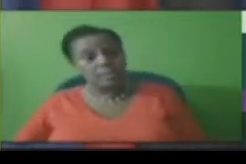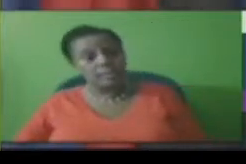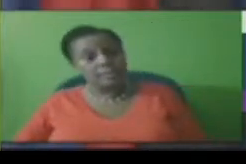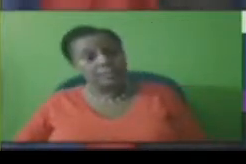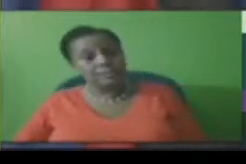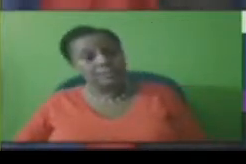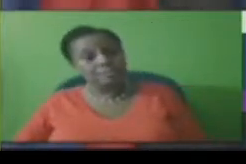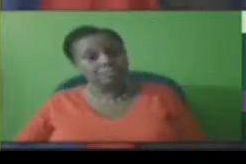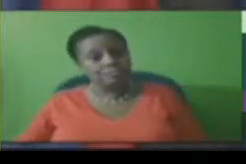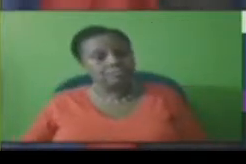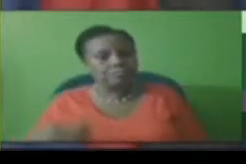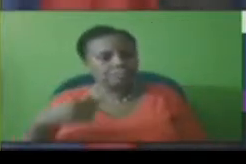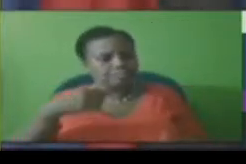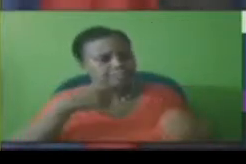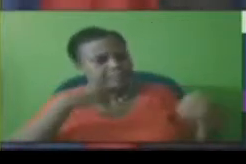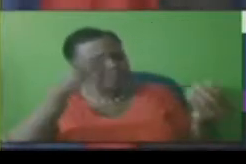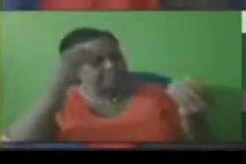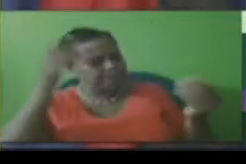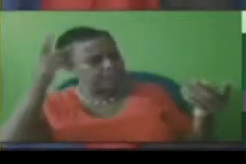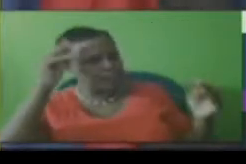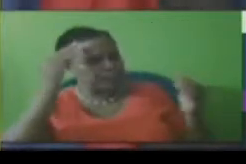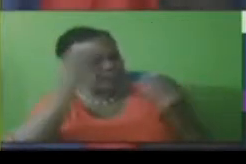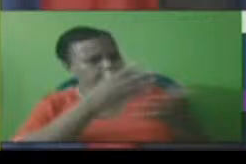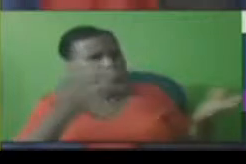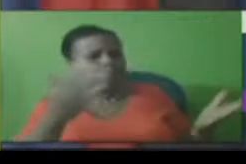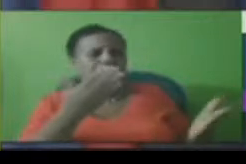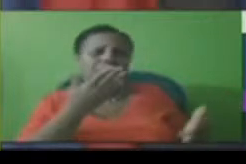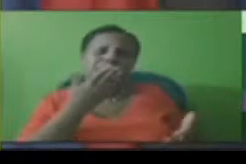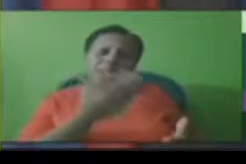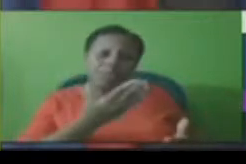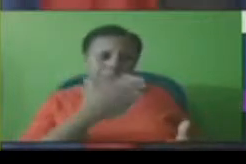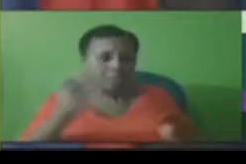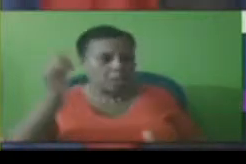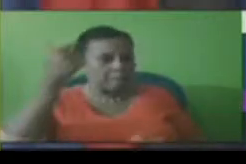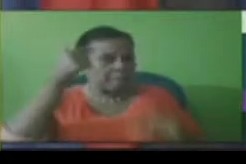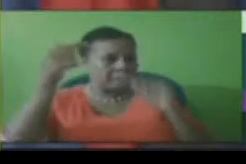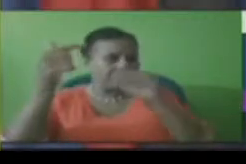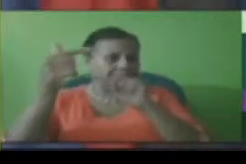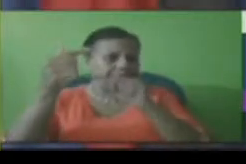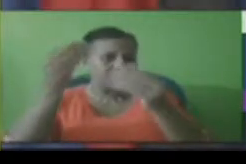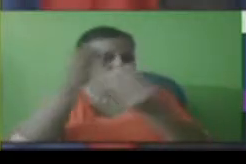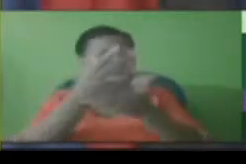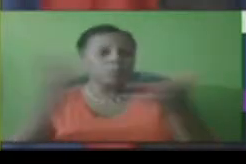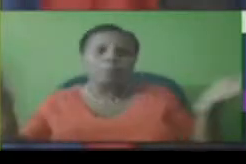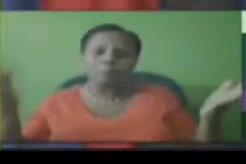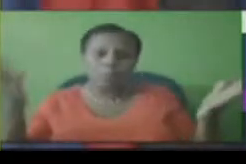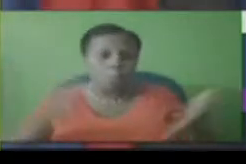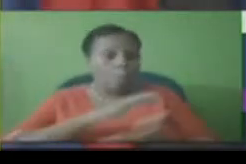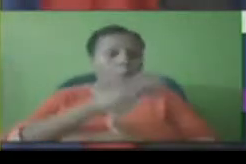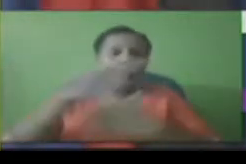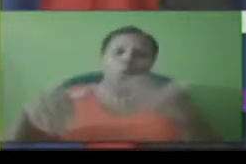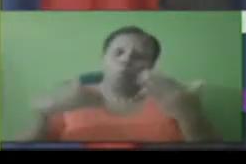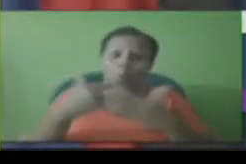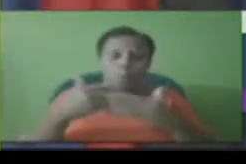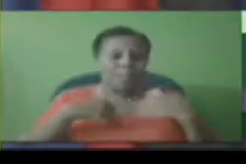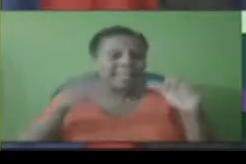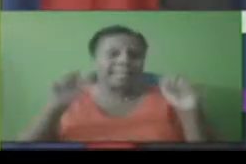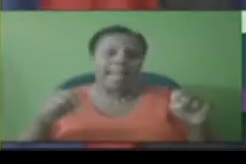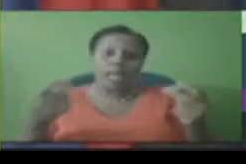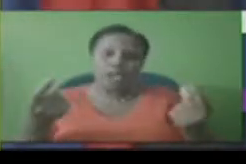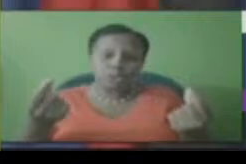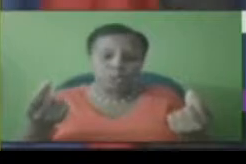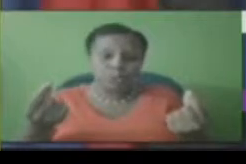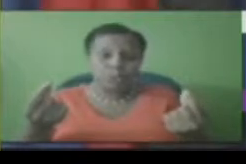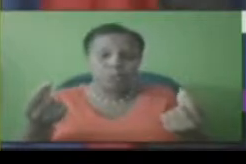public all that we thought we could do at the expense of the taxpayer. But we also maintain that there's